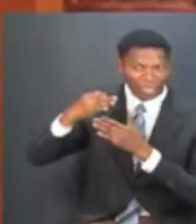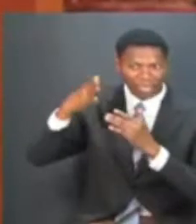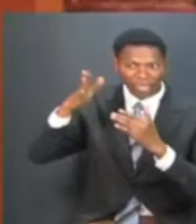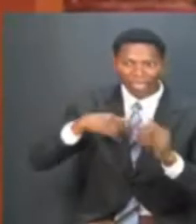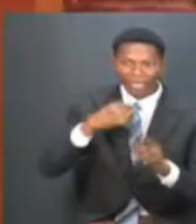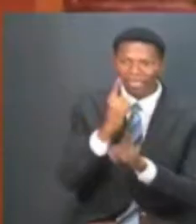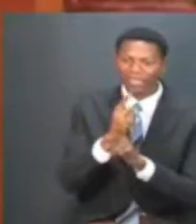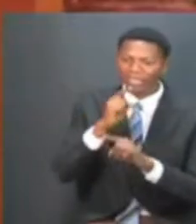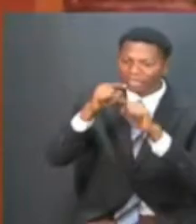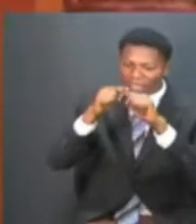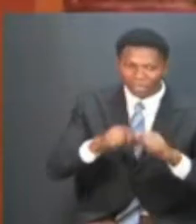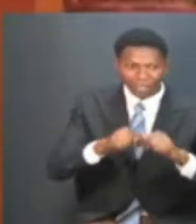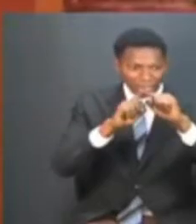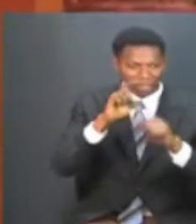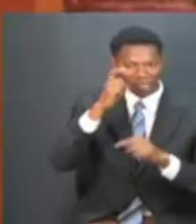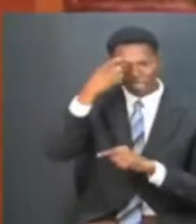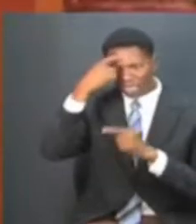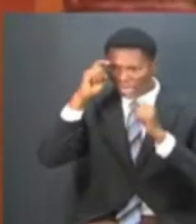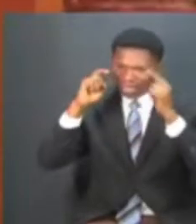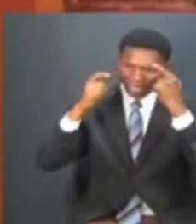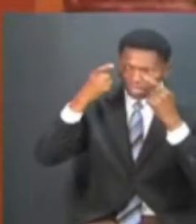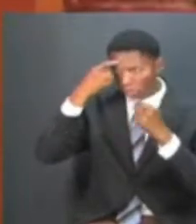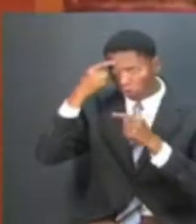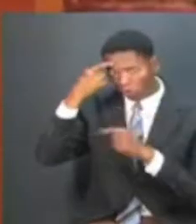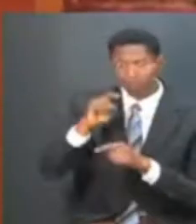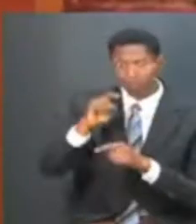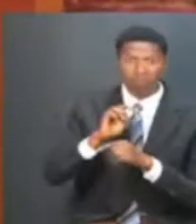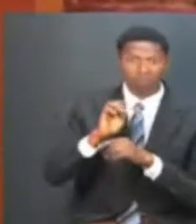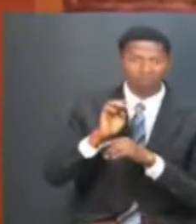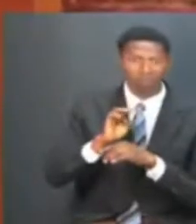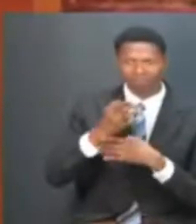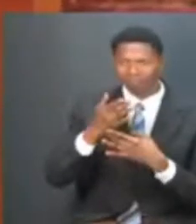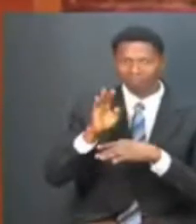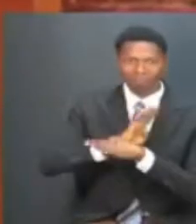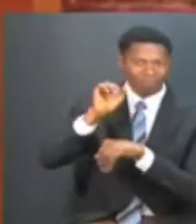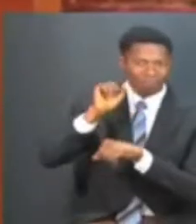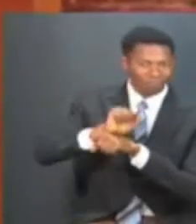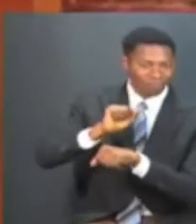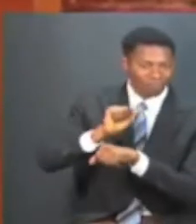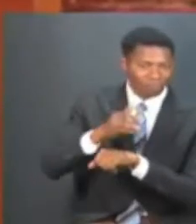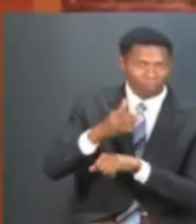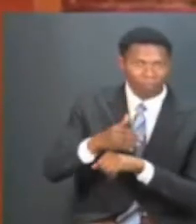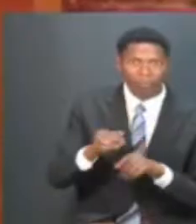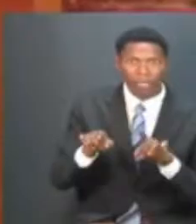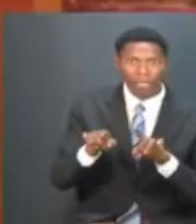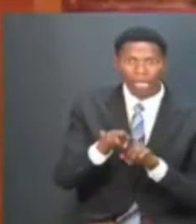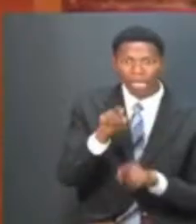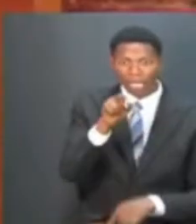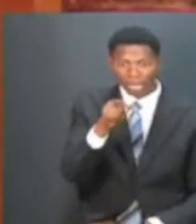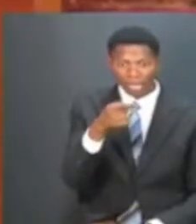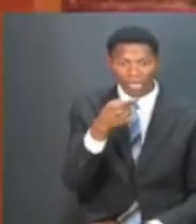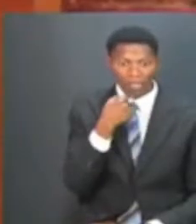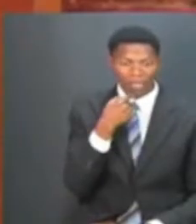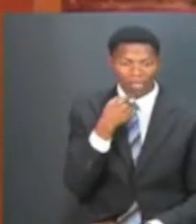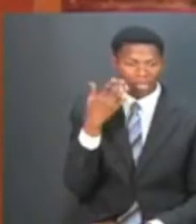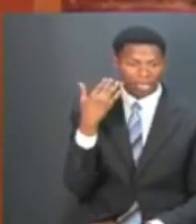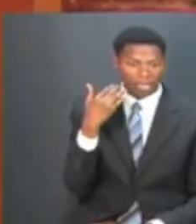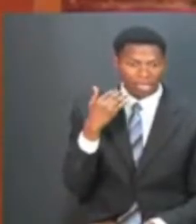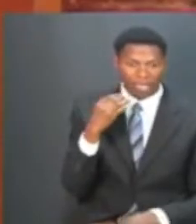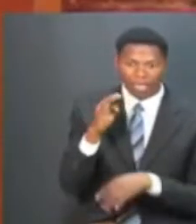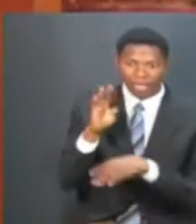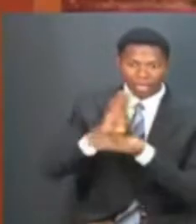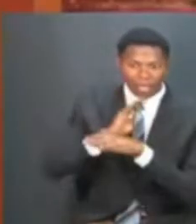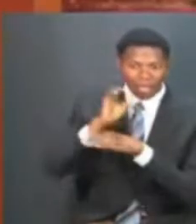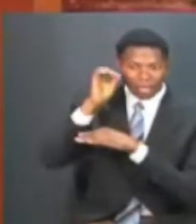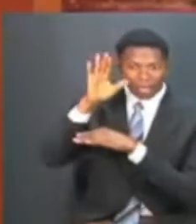government for employment. Yeah, Mr. Speaker, as he said, entrepreneurship is the ability to